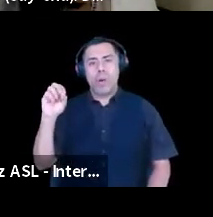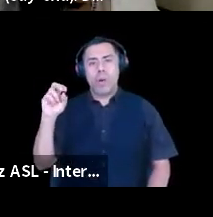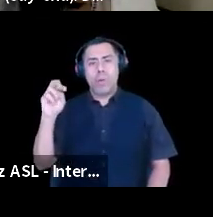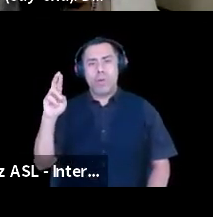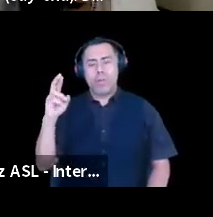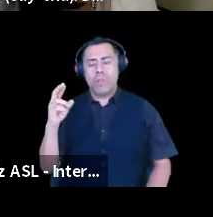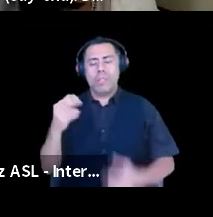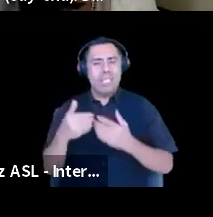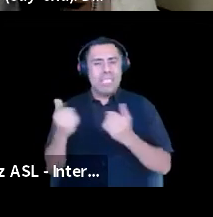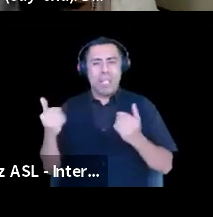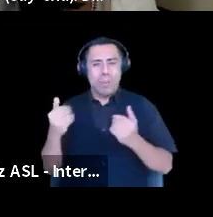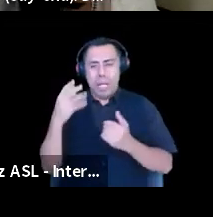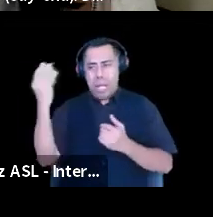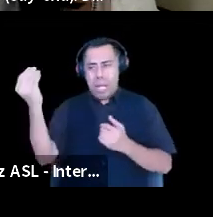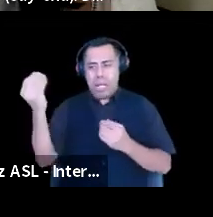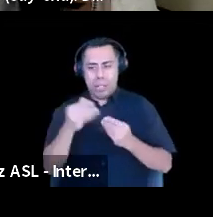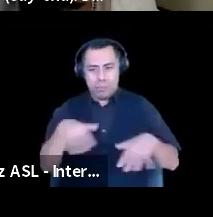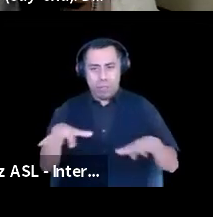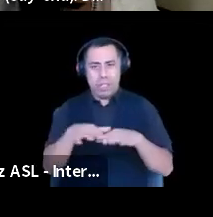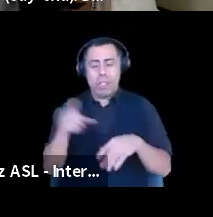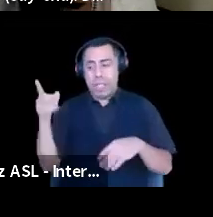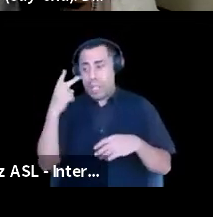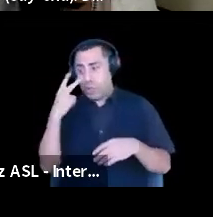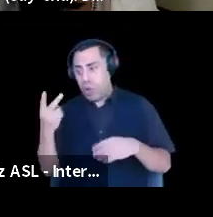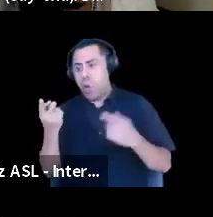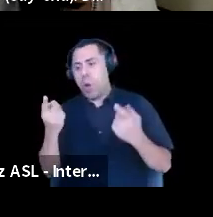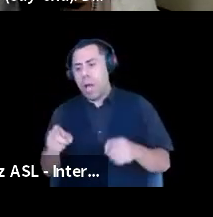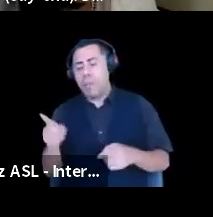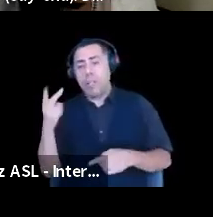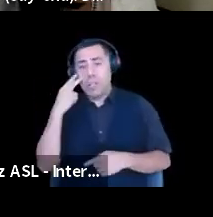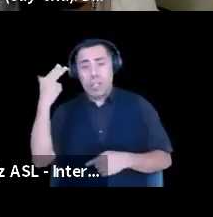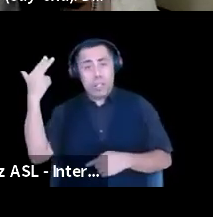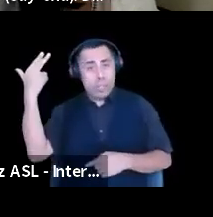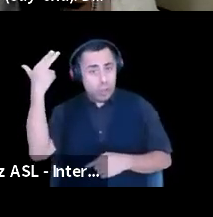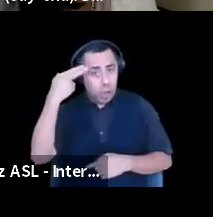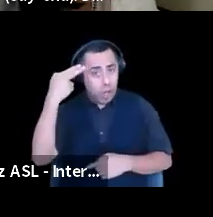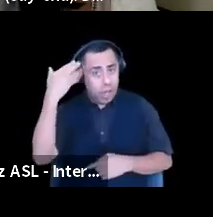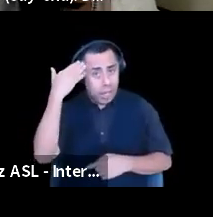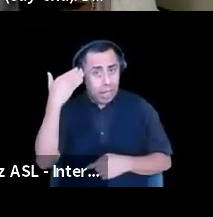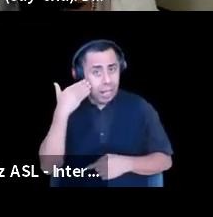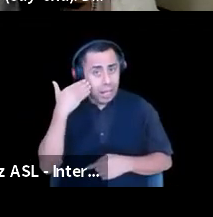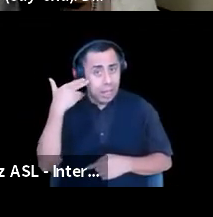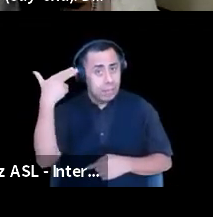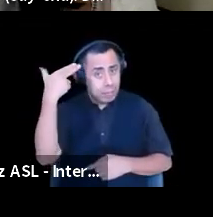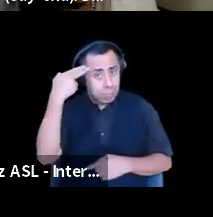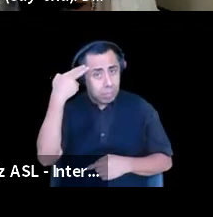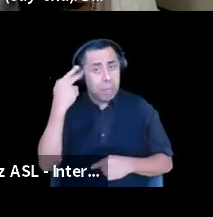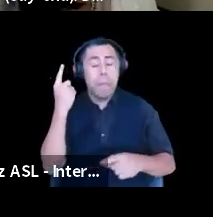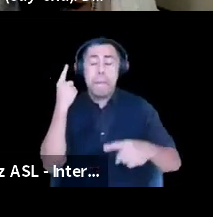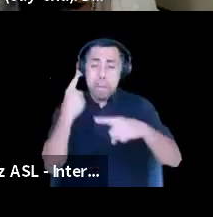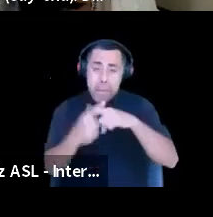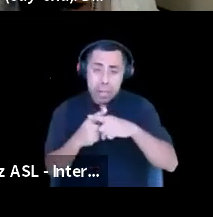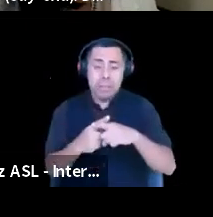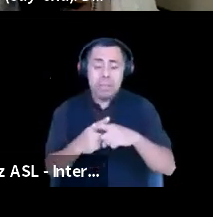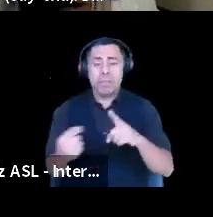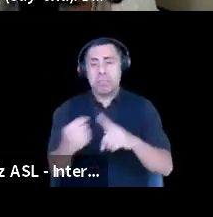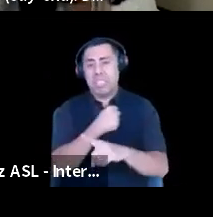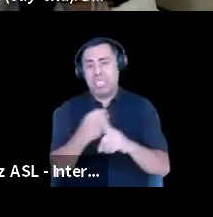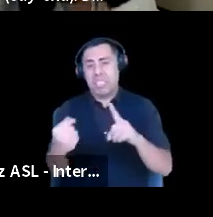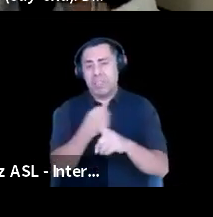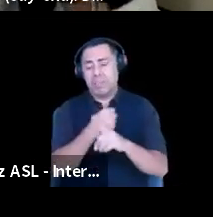see what had actually happened. He was shot in the head. He was completely beaten up. And the only thing that